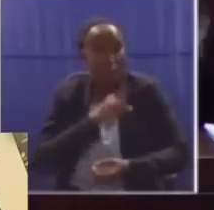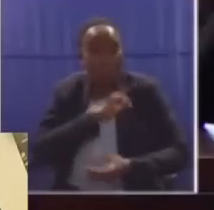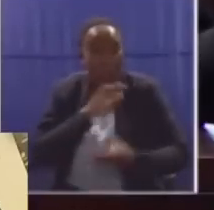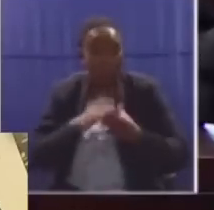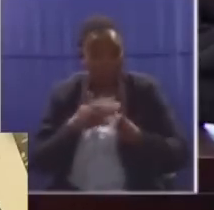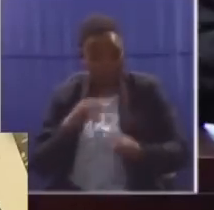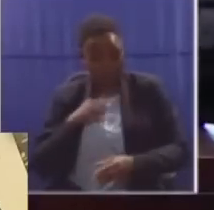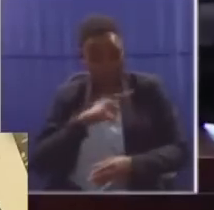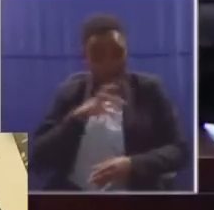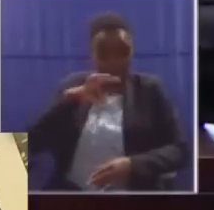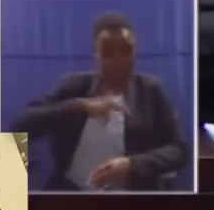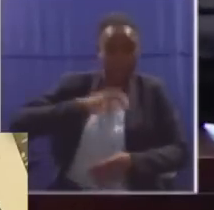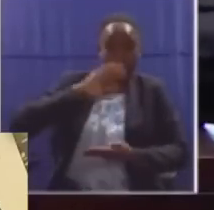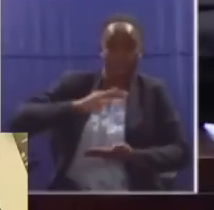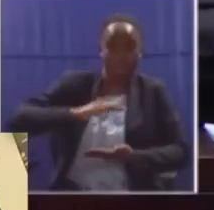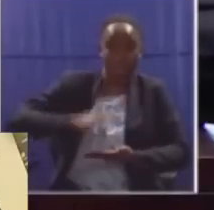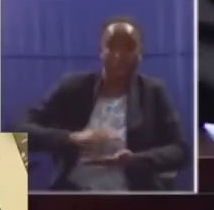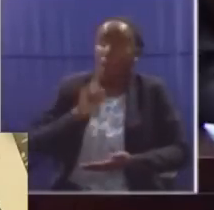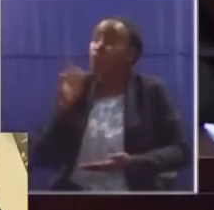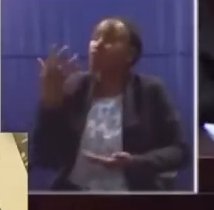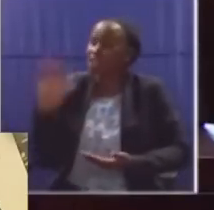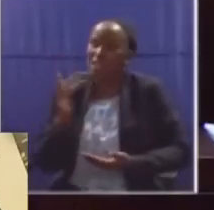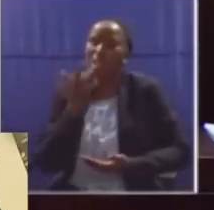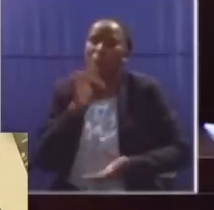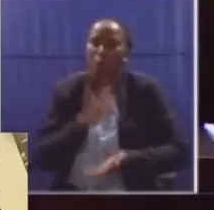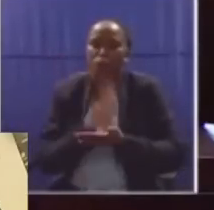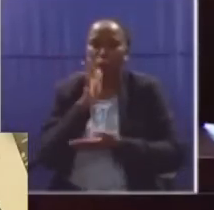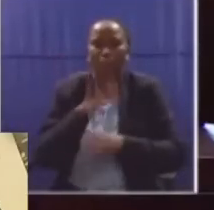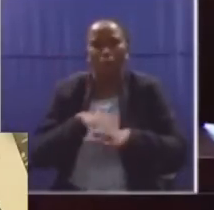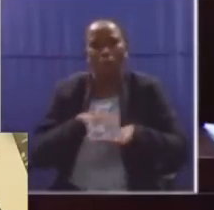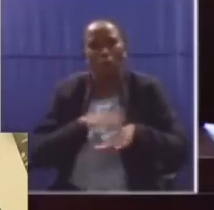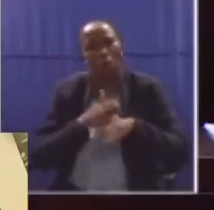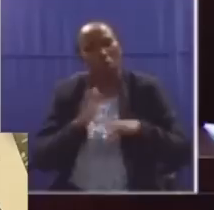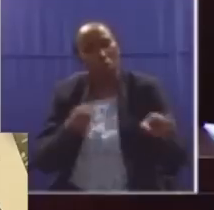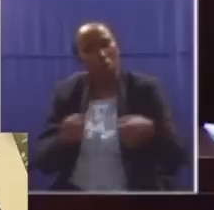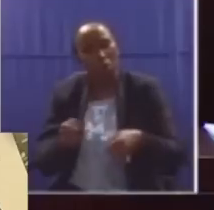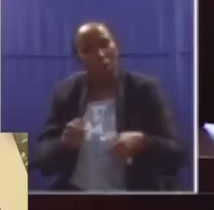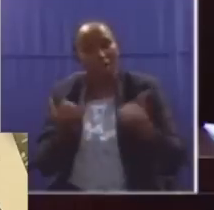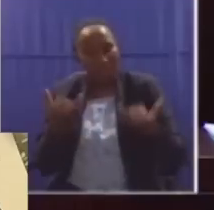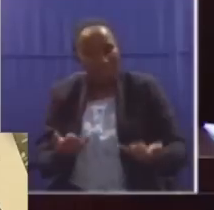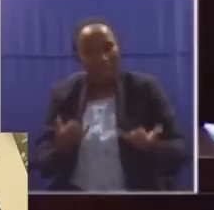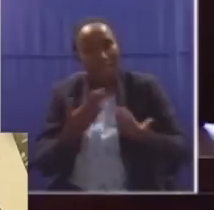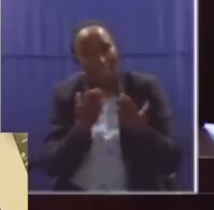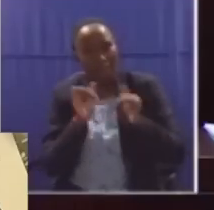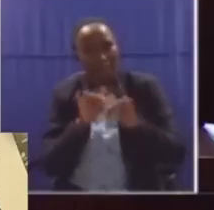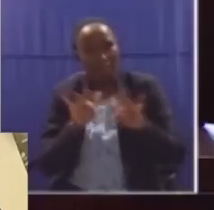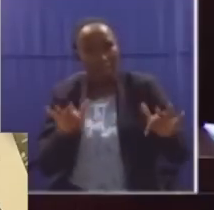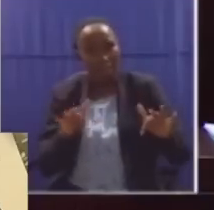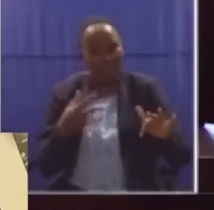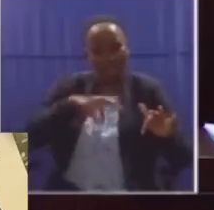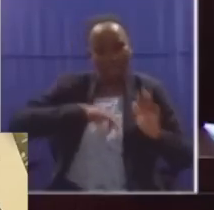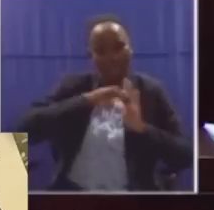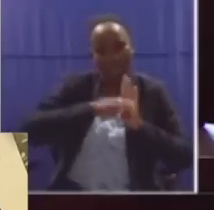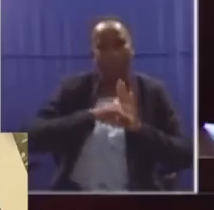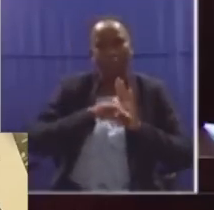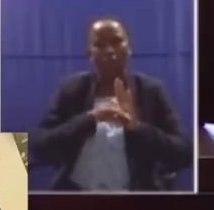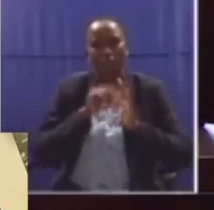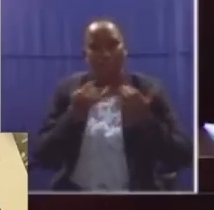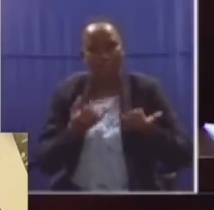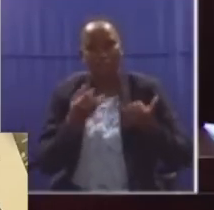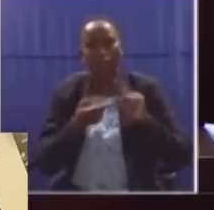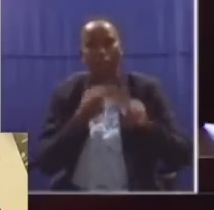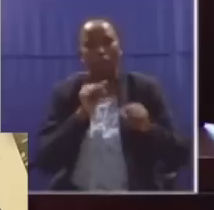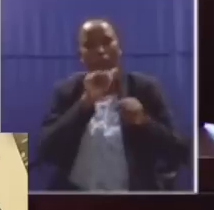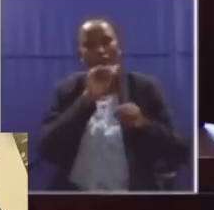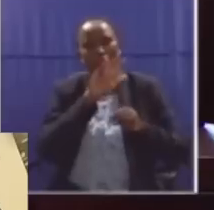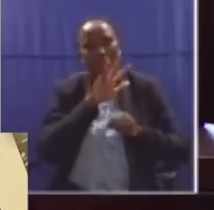despite promises of increased recruitment. In real terms, the budget for compensation of employees has decreased by nearly 5 billion rand compared